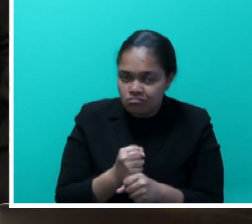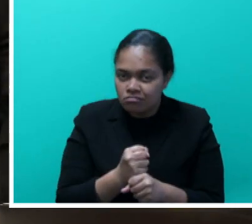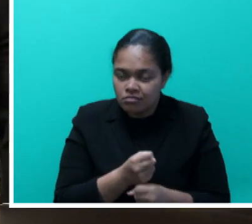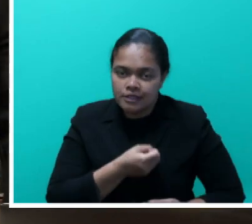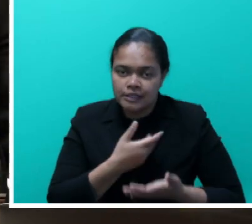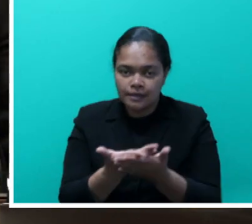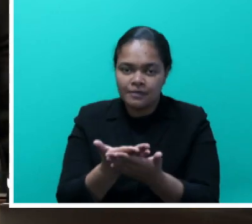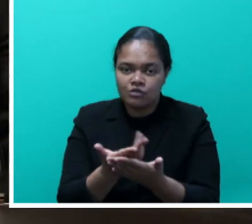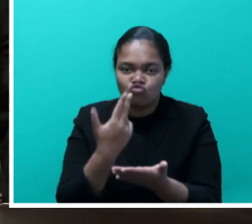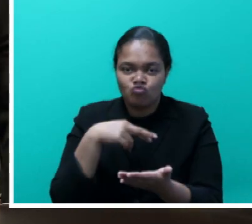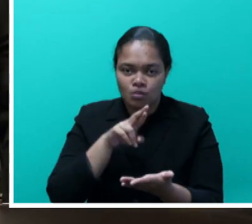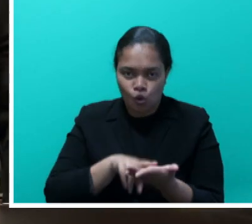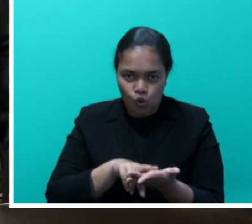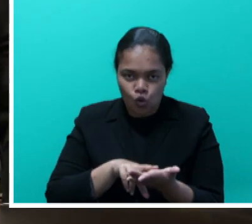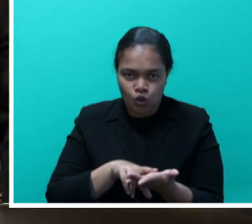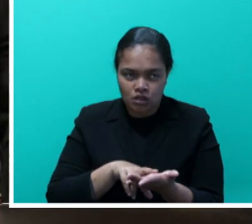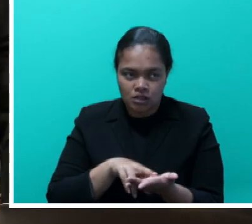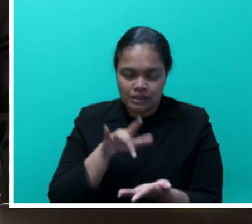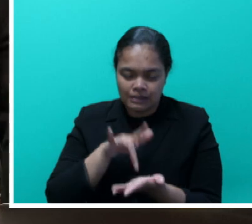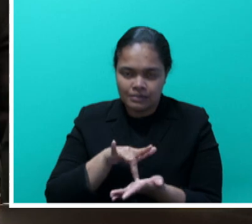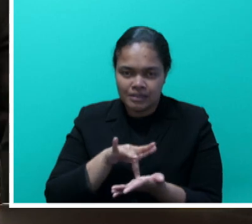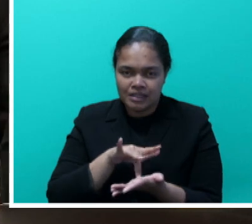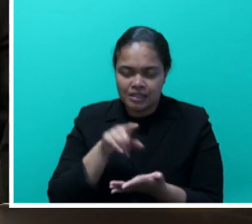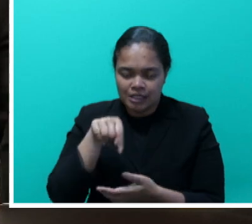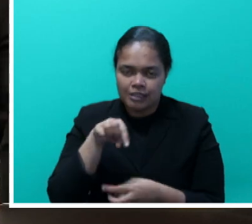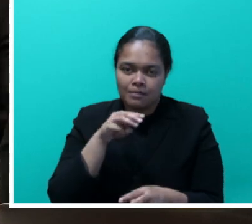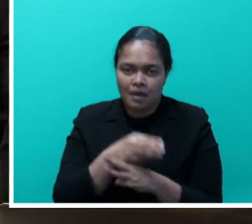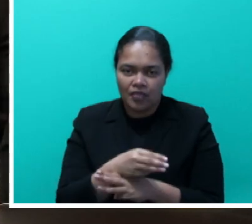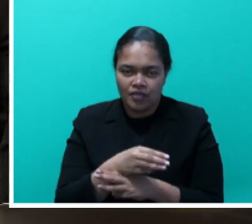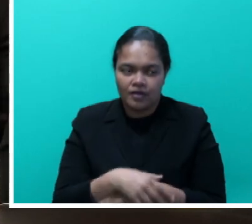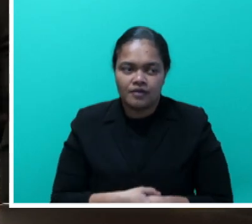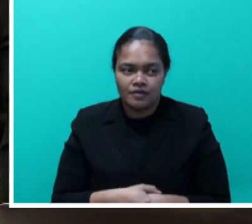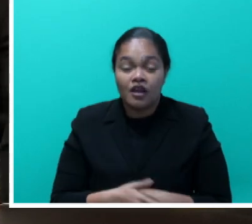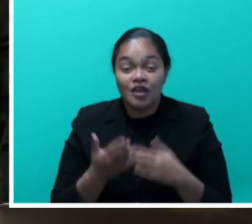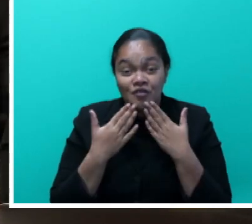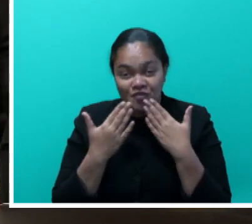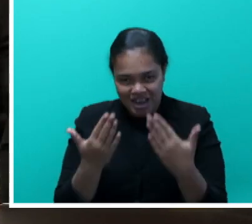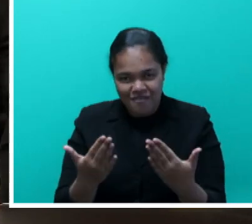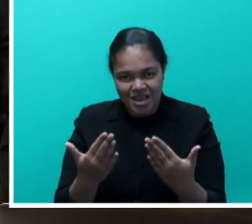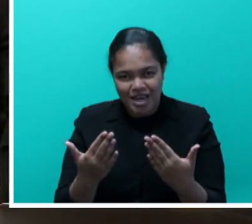its report by the middle of this month.